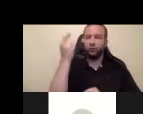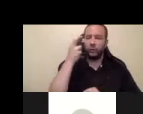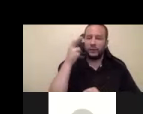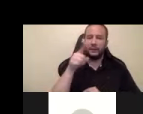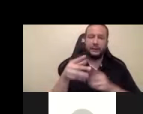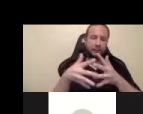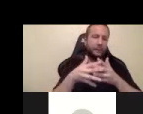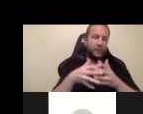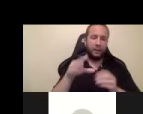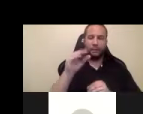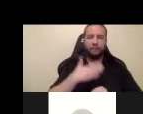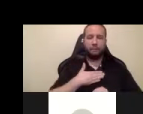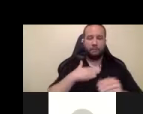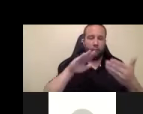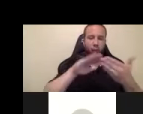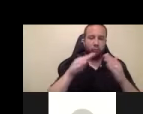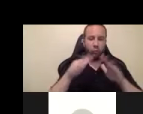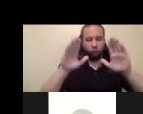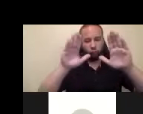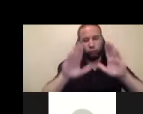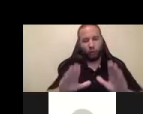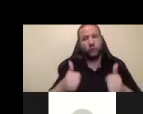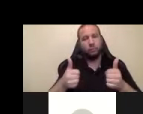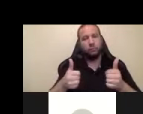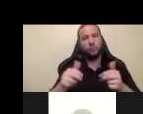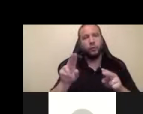too. And also, we want to use one